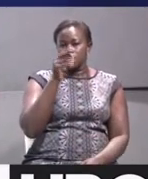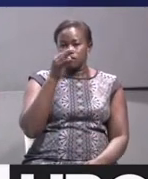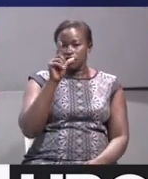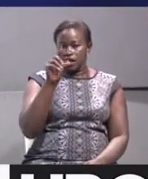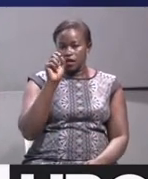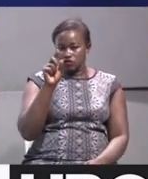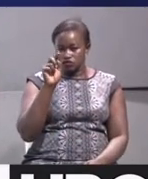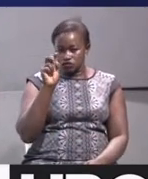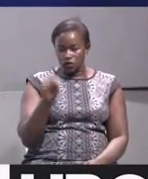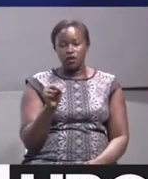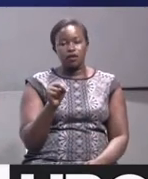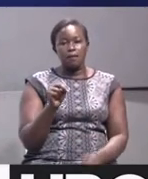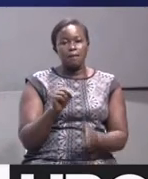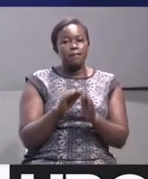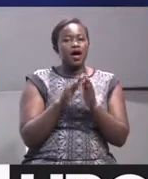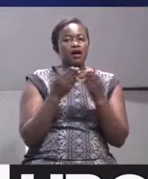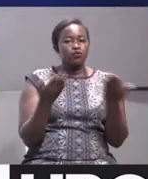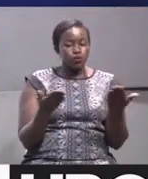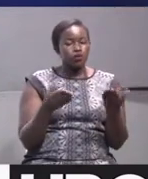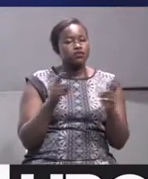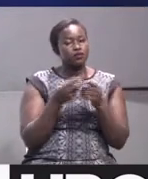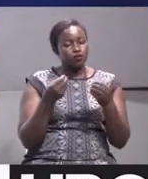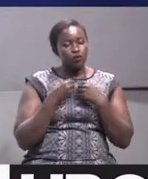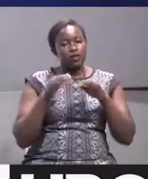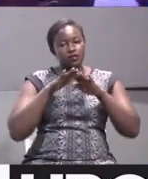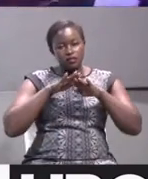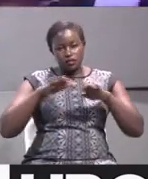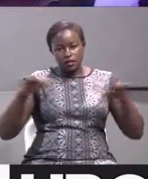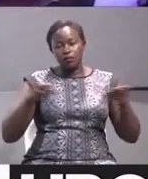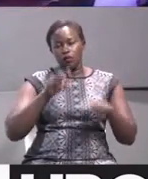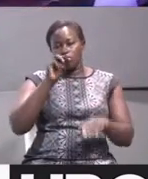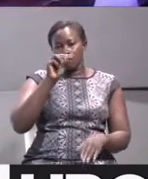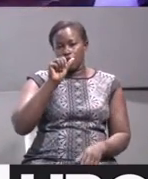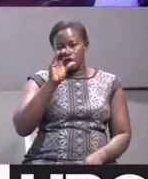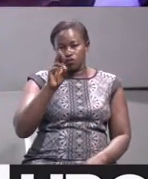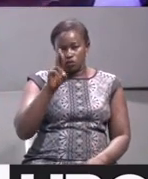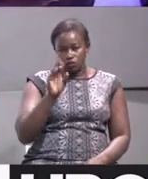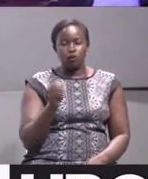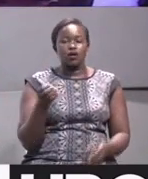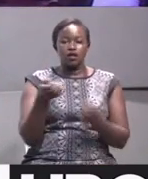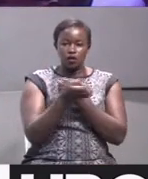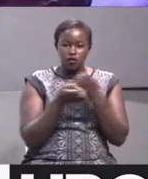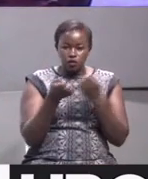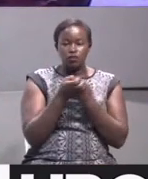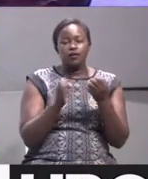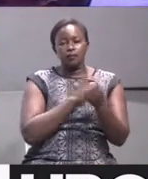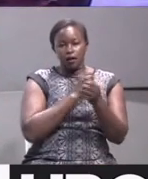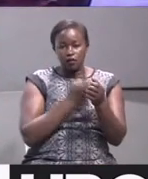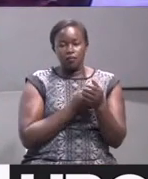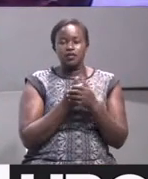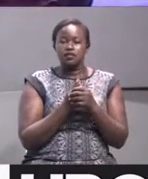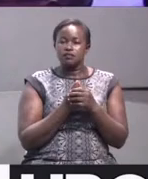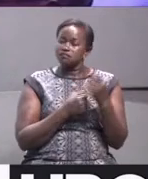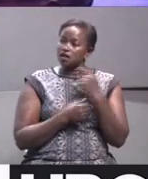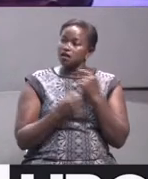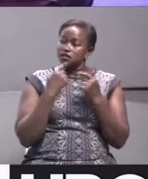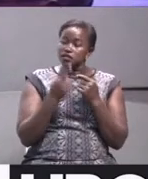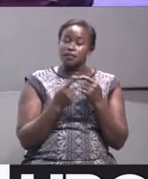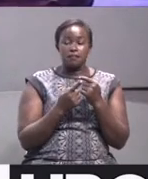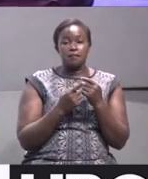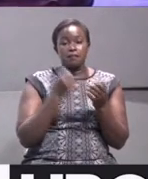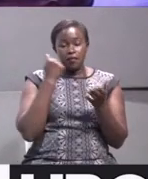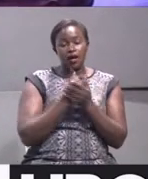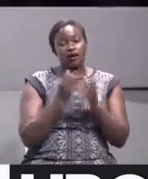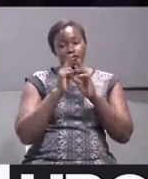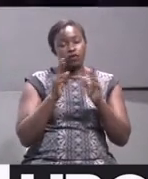Africa, and which gives us a stable macroeconomic environment. Anjoko emphasized the bank's commitment to supporting